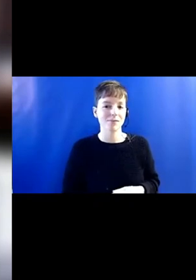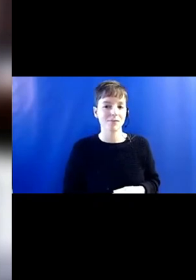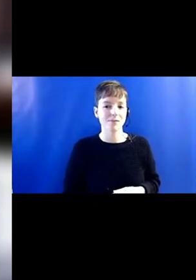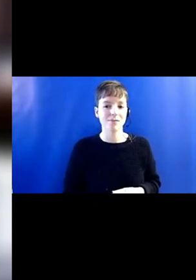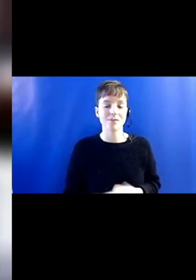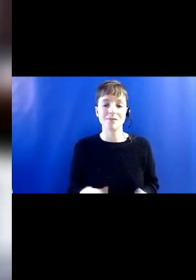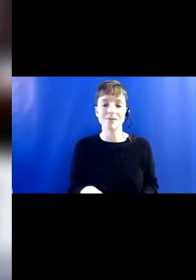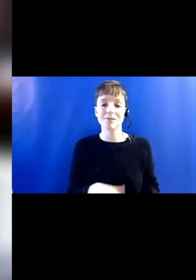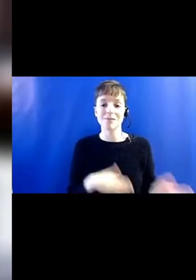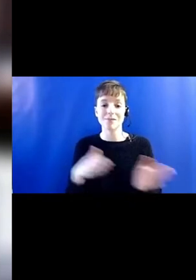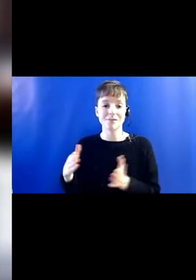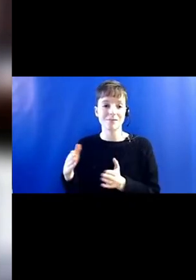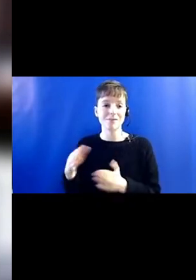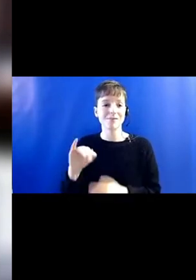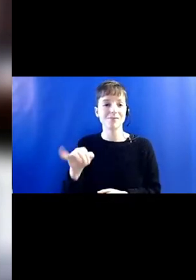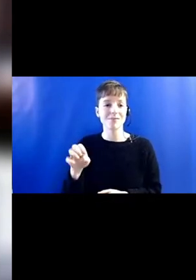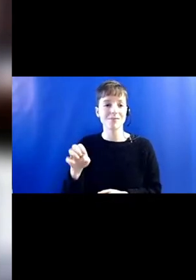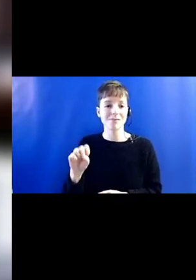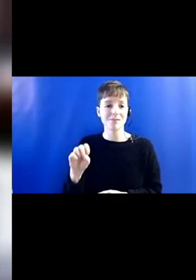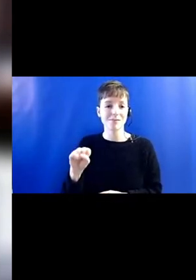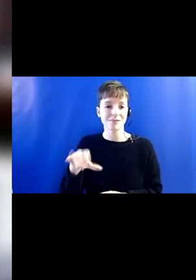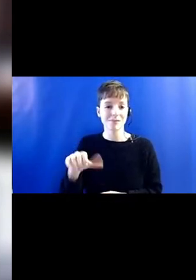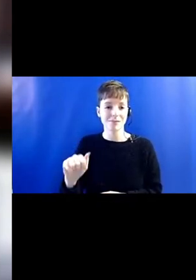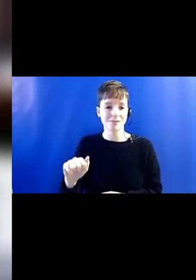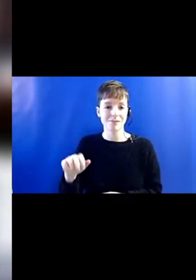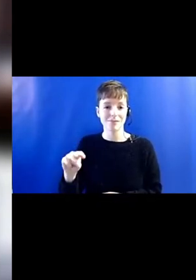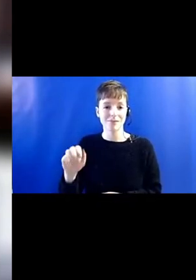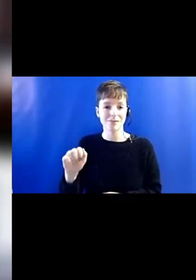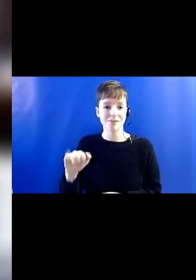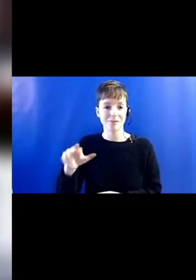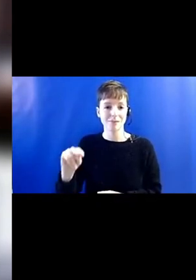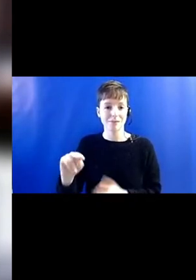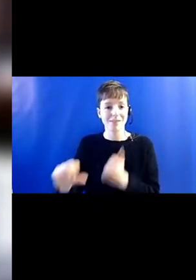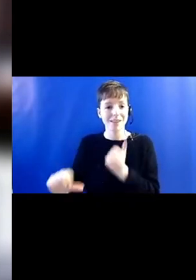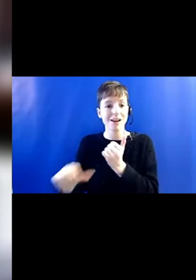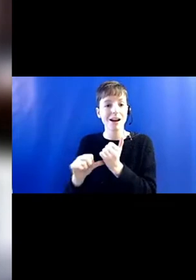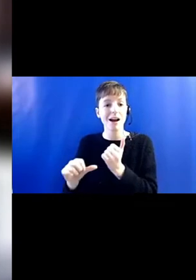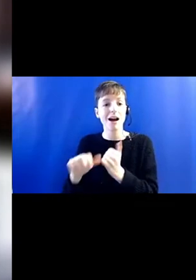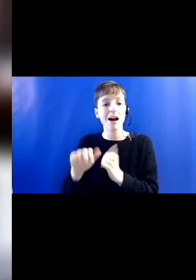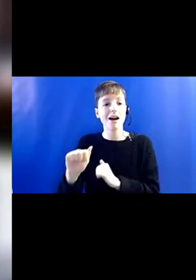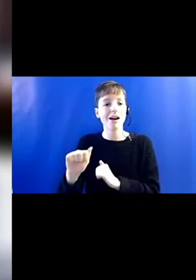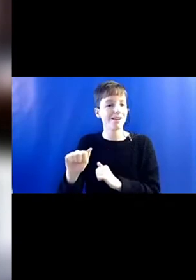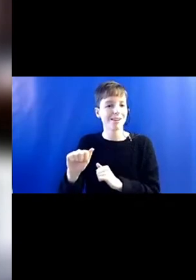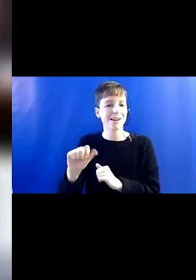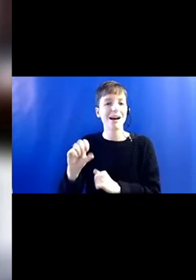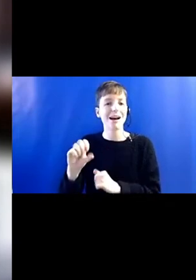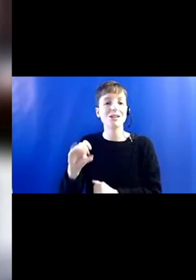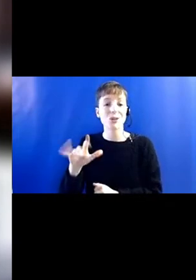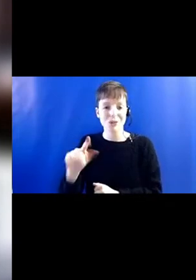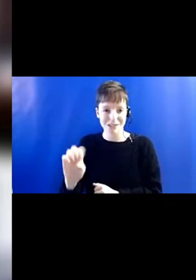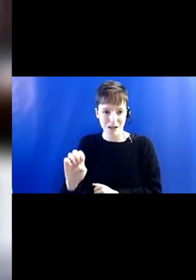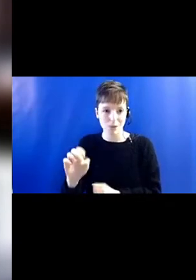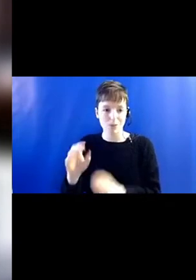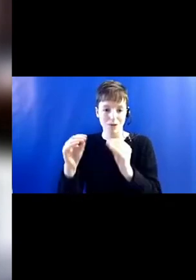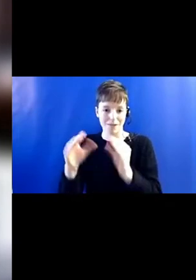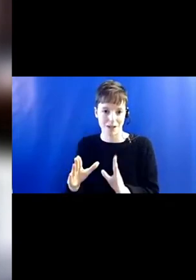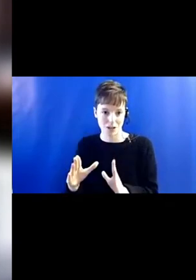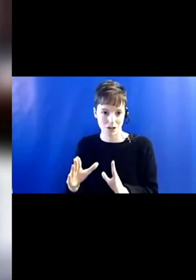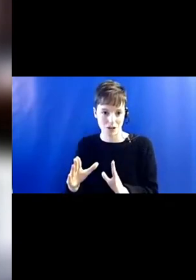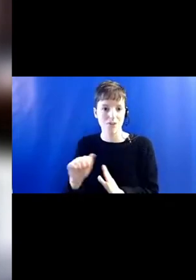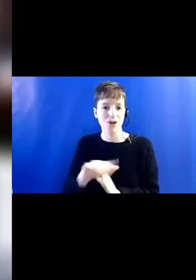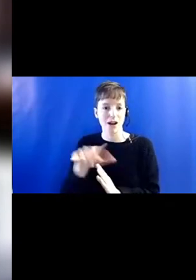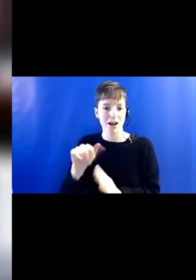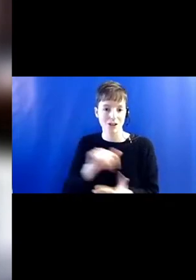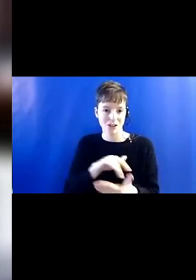Then Jessica Main, Associate Professor of Asian Studies and Chair and Director of the Robert H. N. Ho Family Foundation